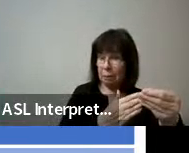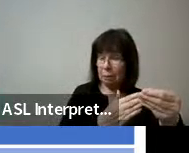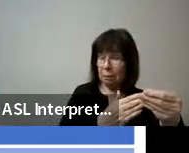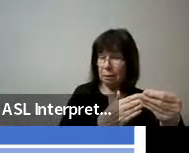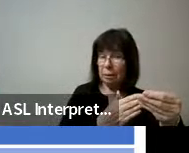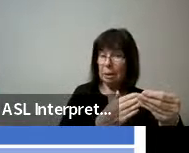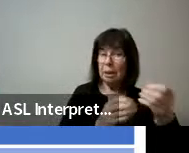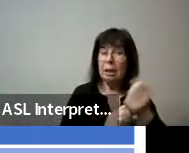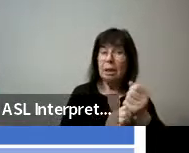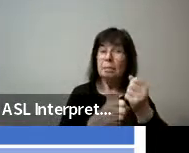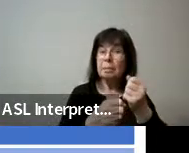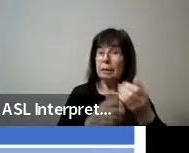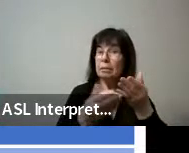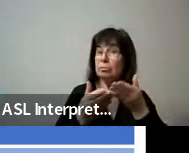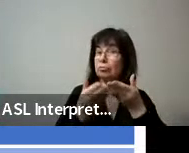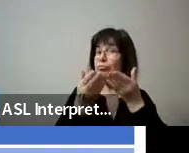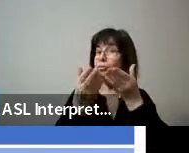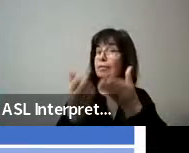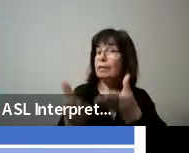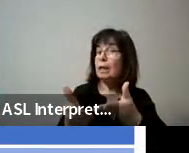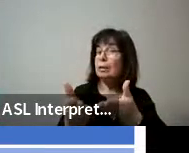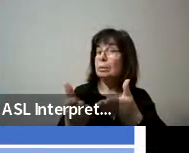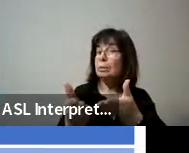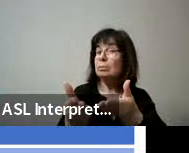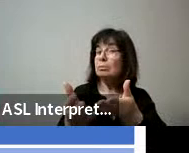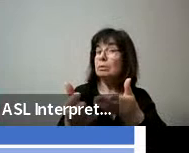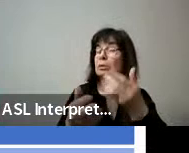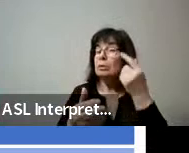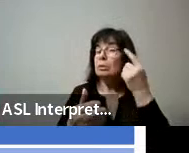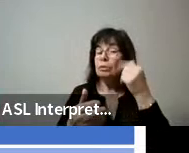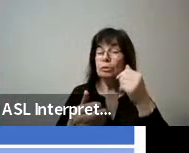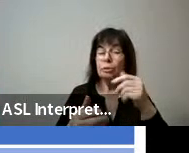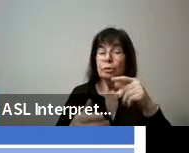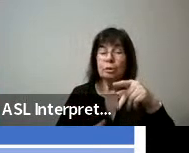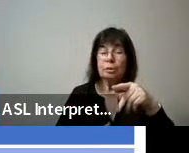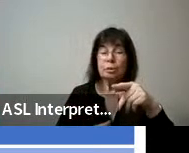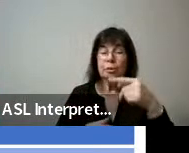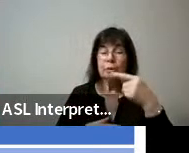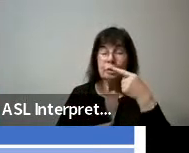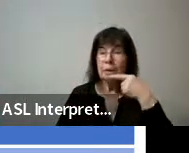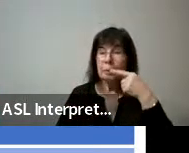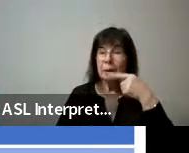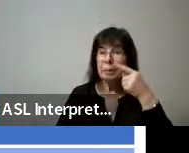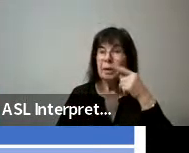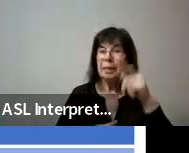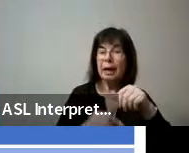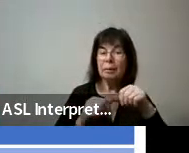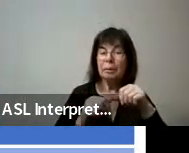is making available to the public, that access will continue until those